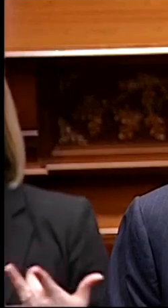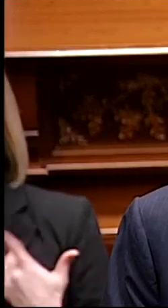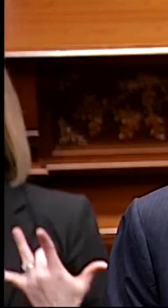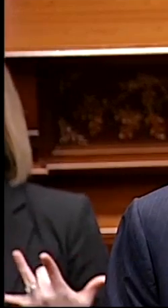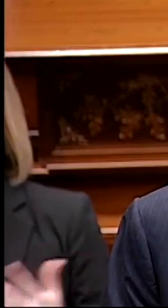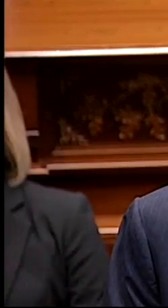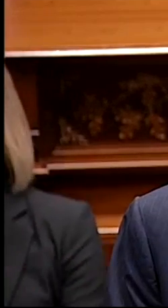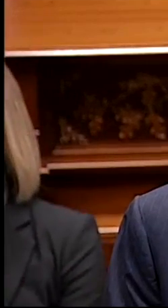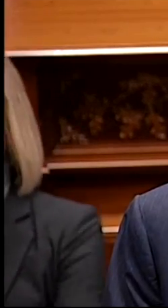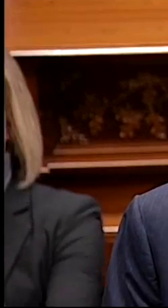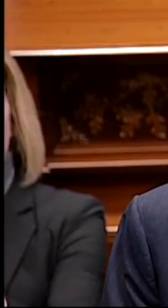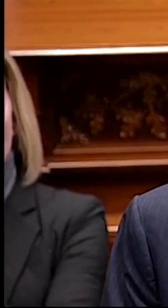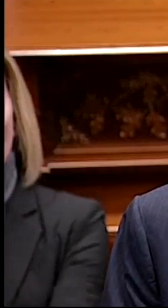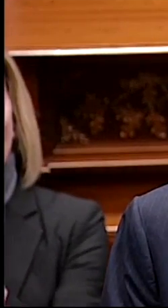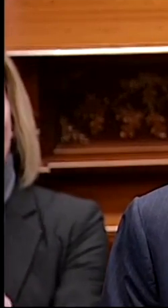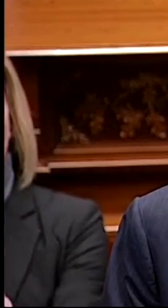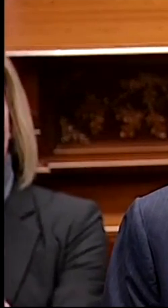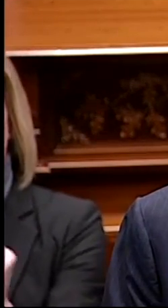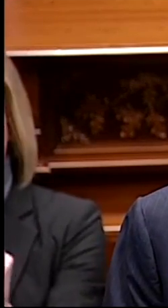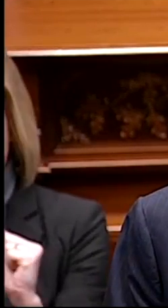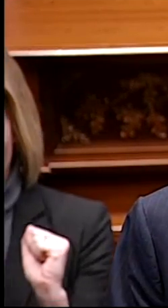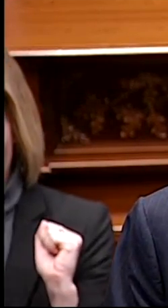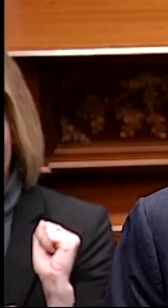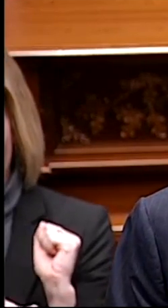work closely with you.